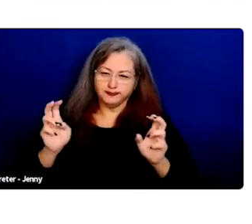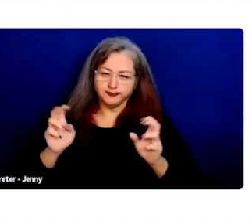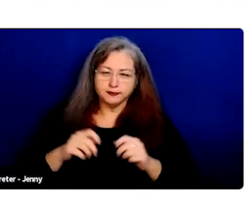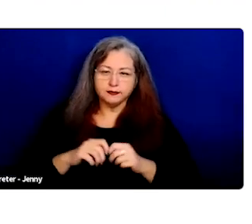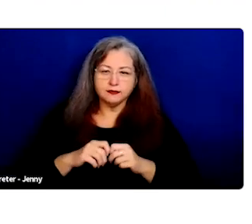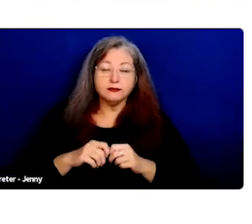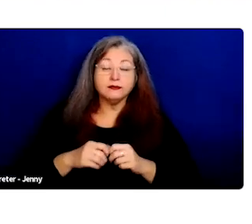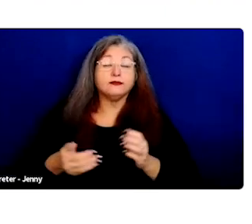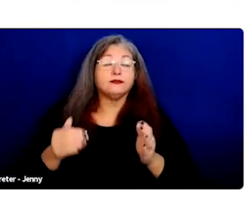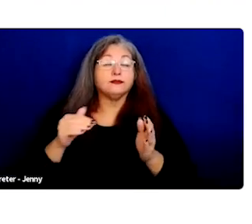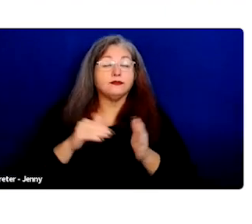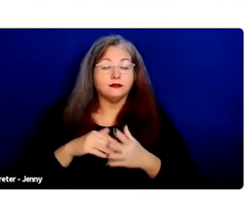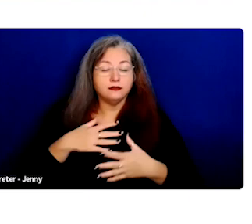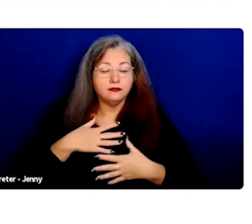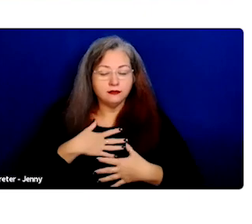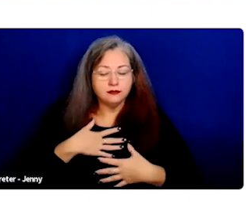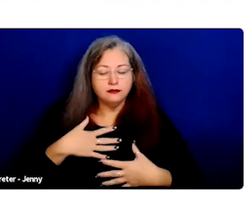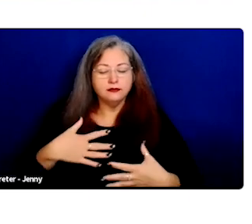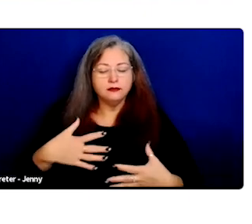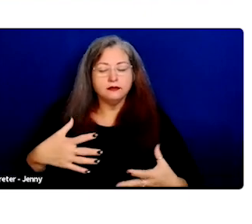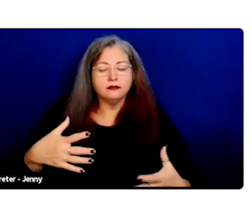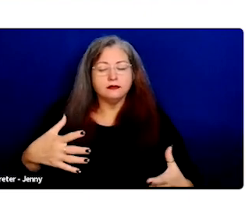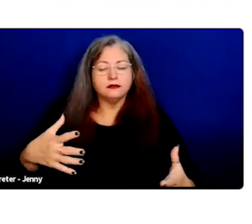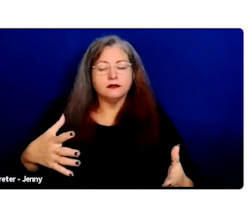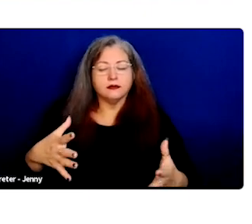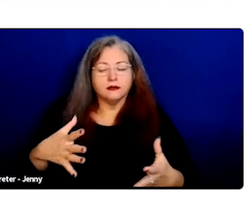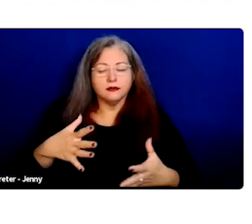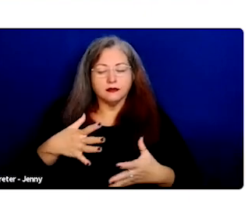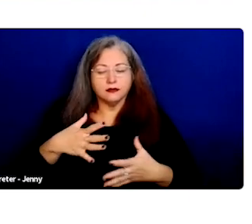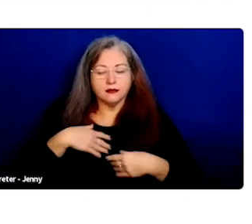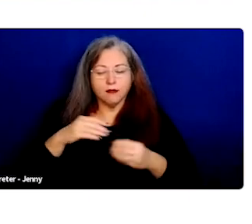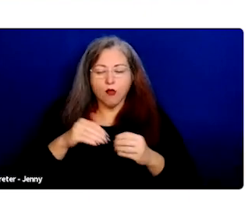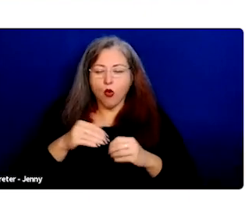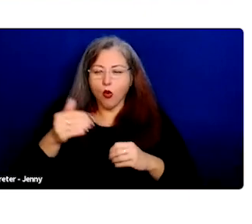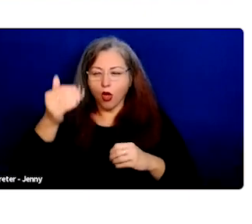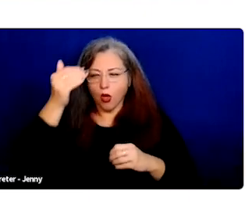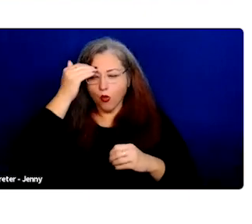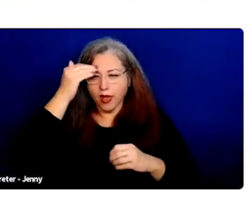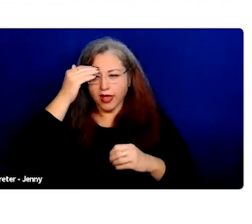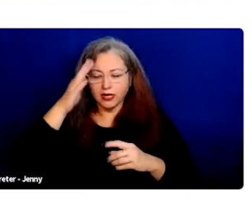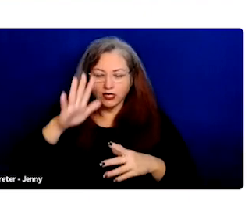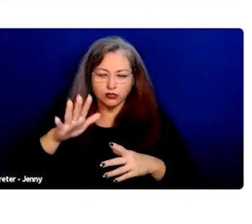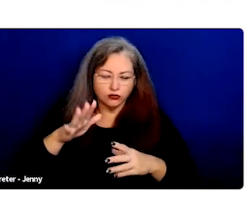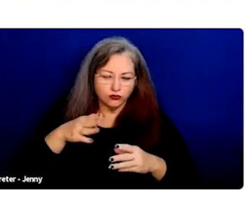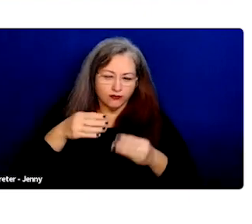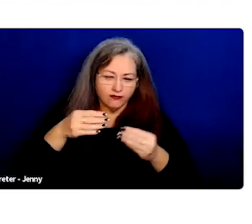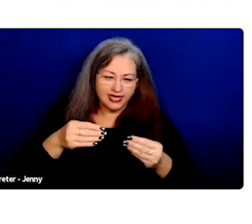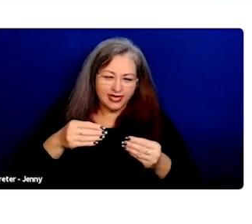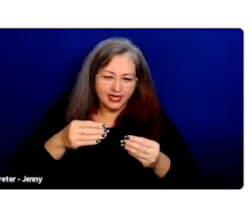Take another deep breath and bring awareness of life to your mind.